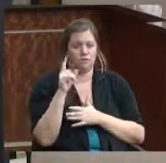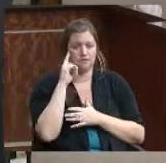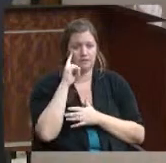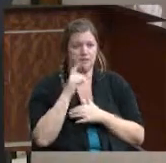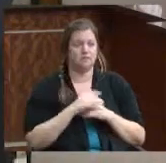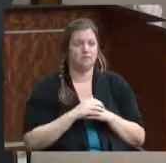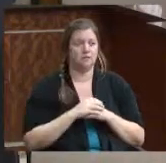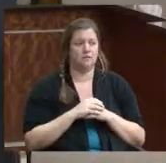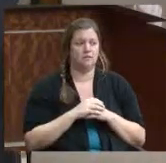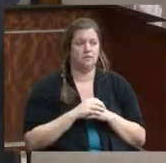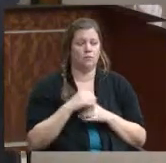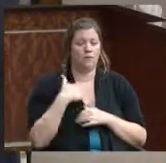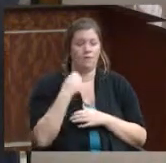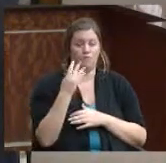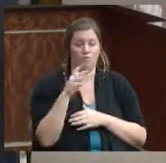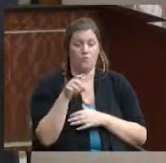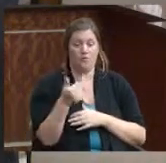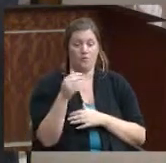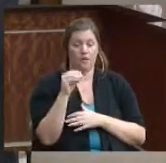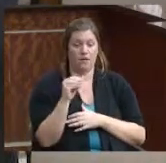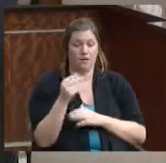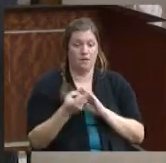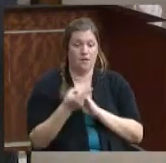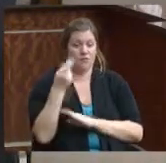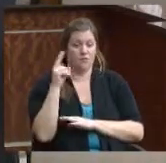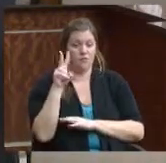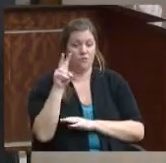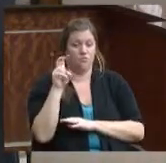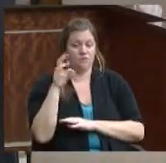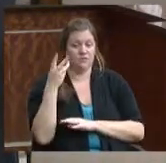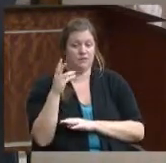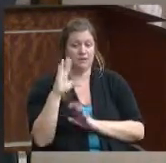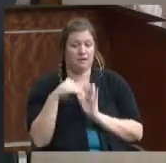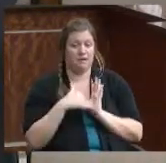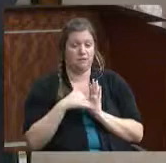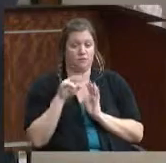$145,735.25. There were four other companies. The high bid was